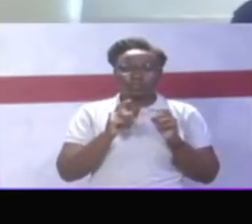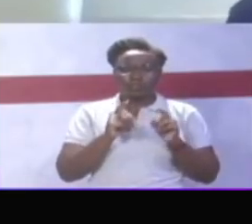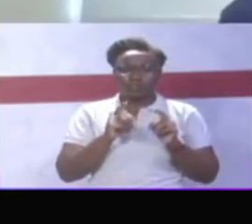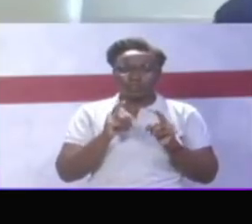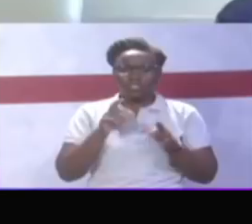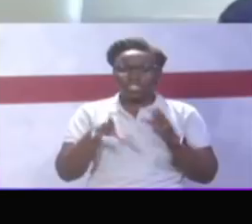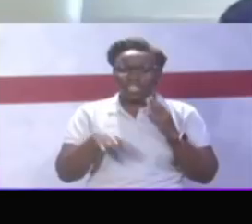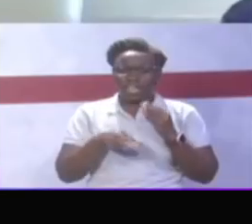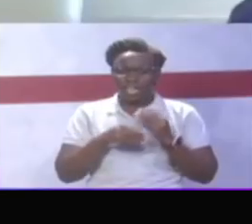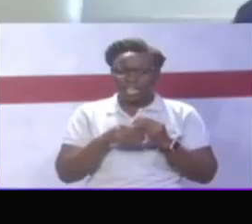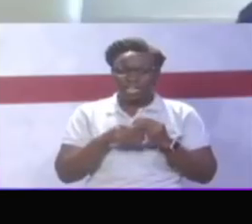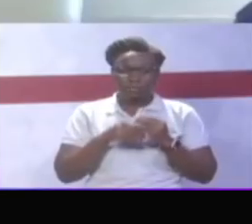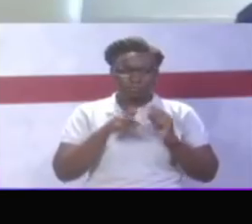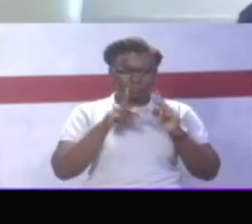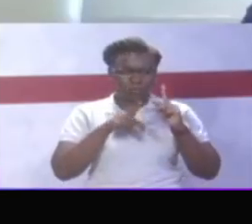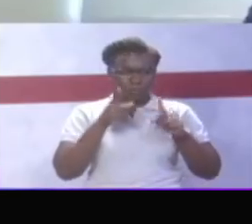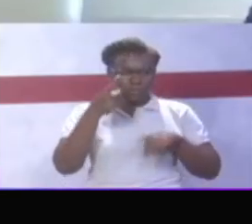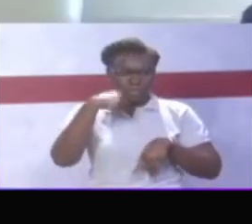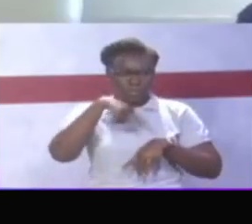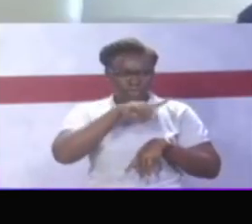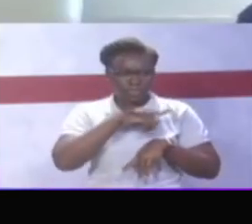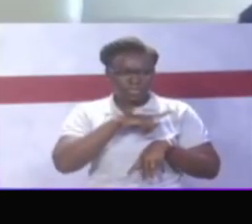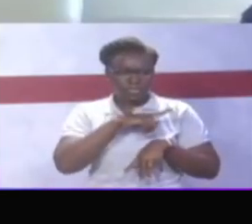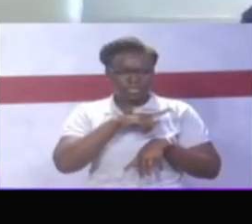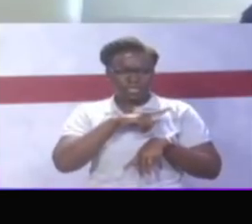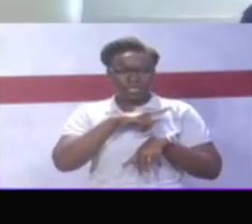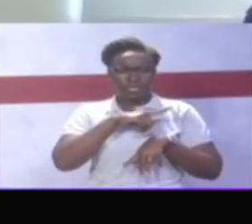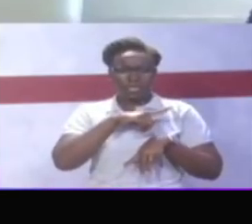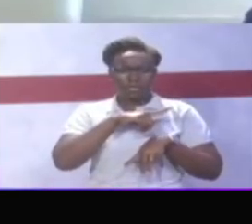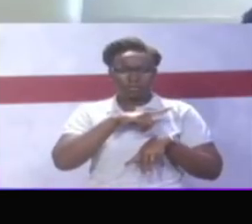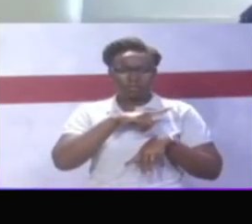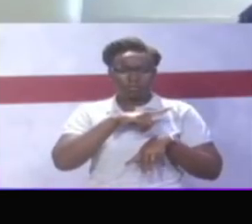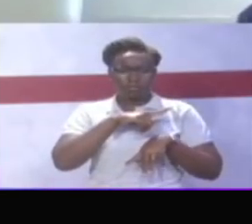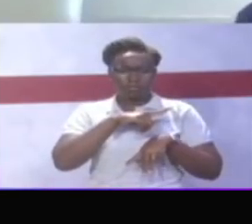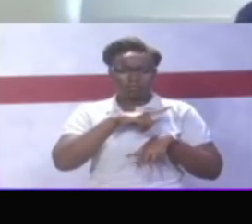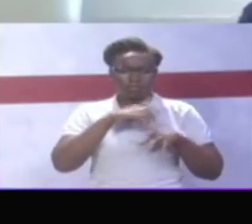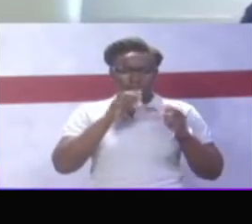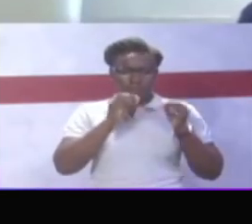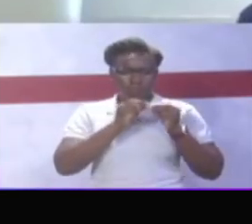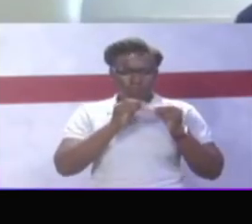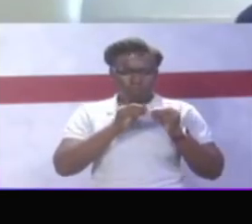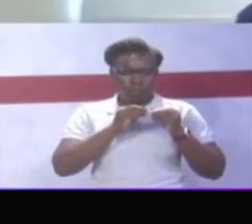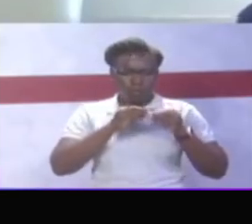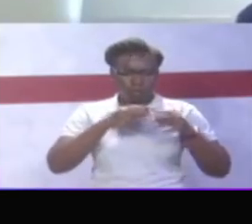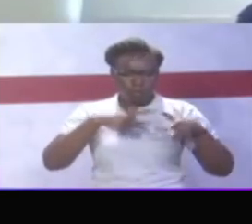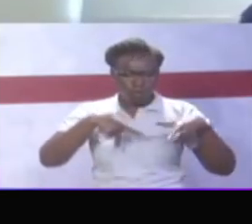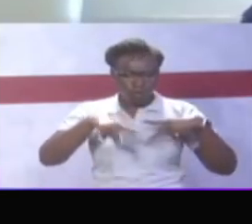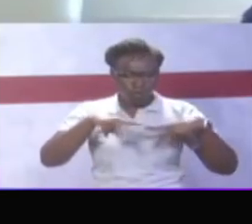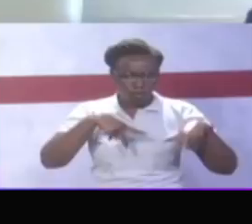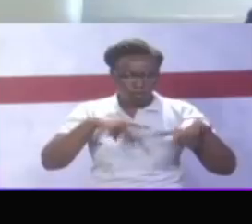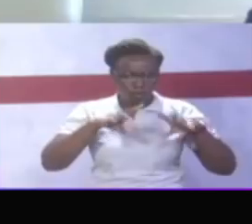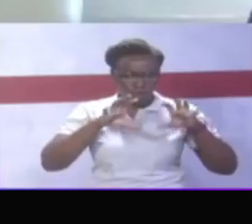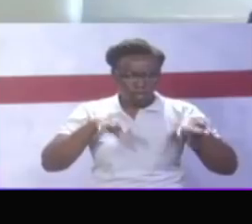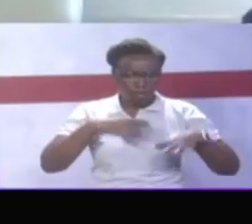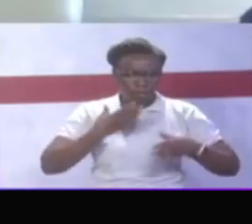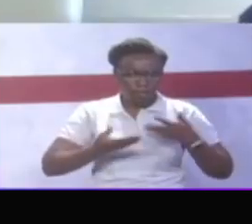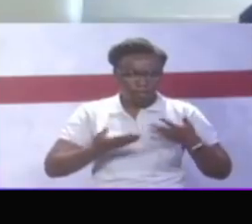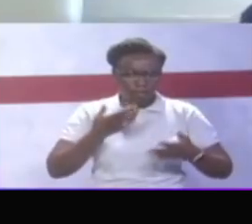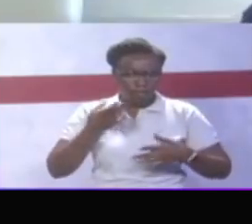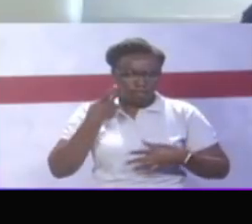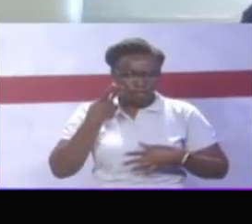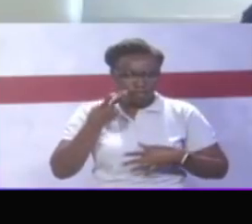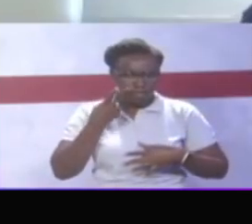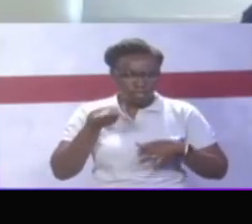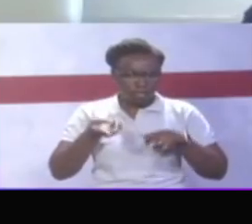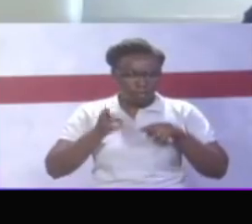from a previous strain, and on the basis that we have doses that are on the verge of being expiring? So